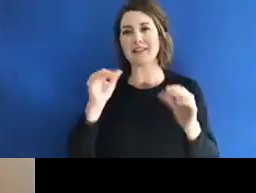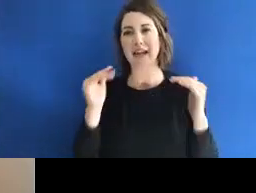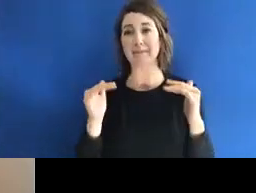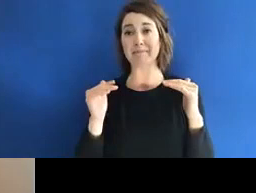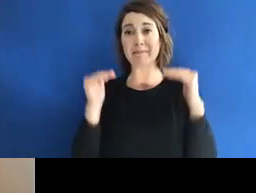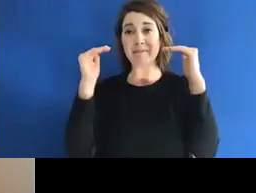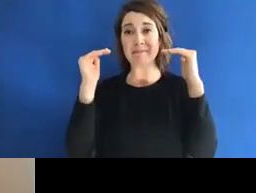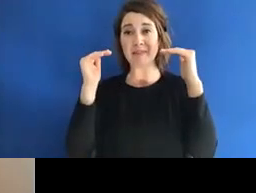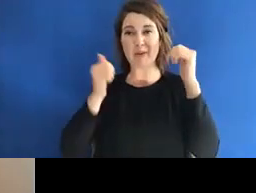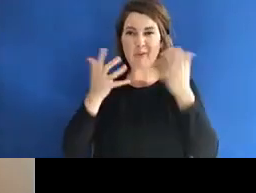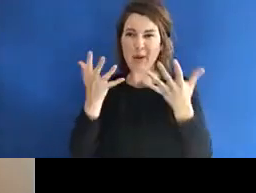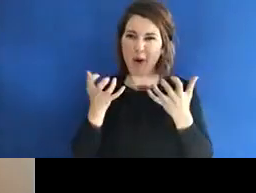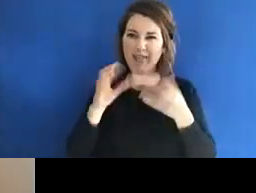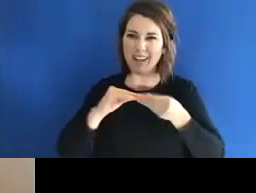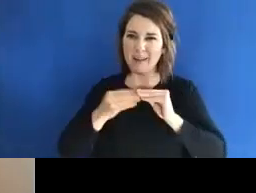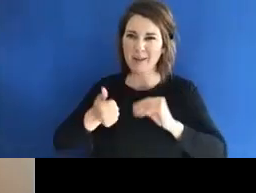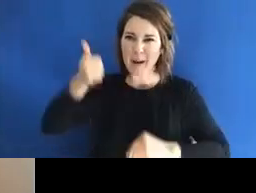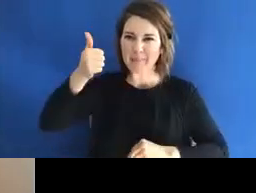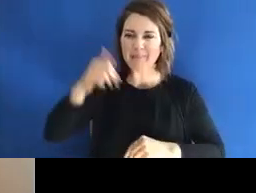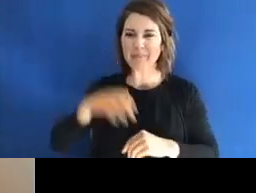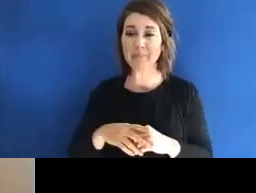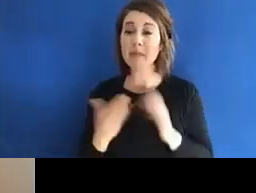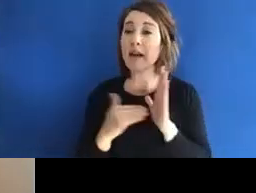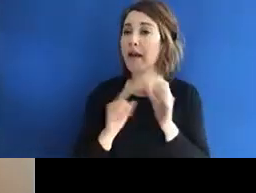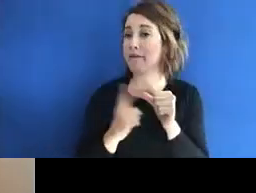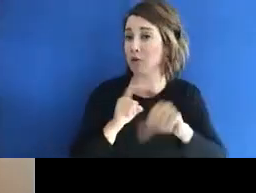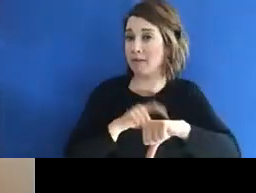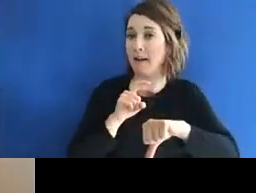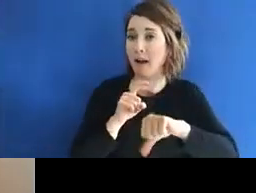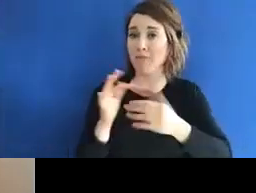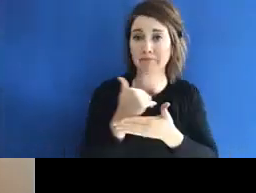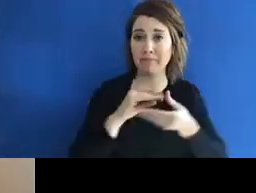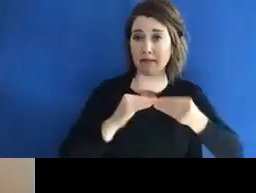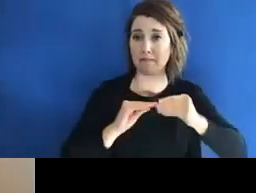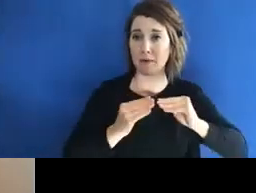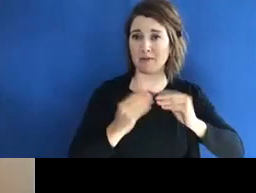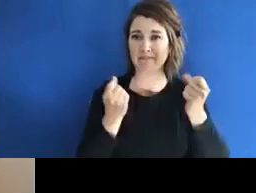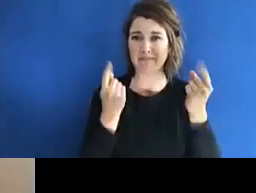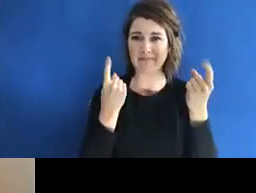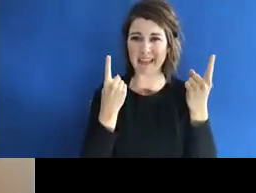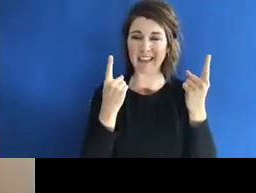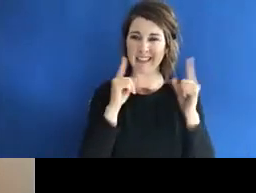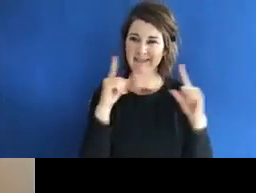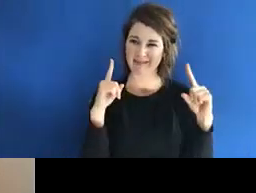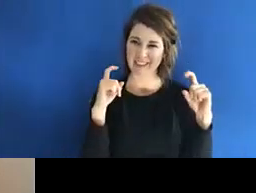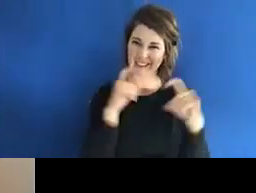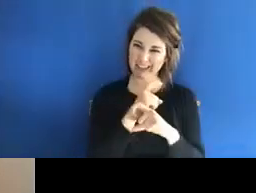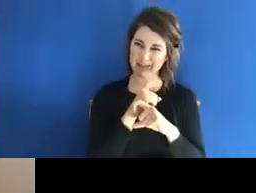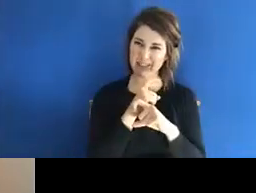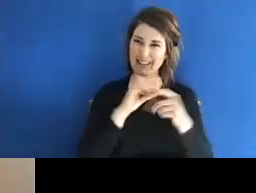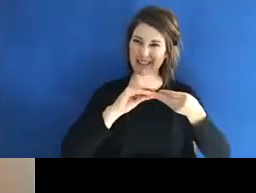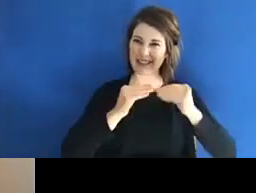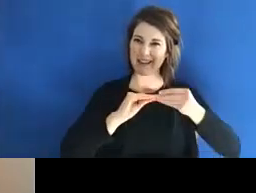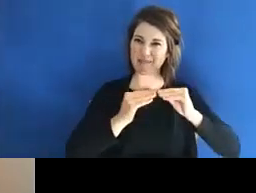rate. Again, it was the first time we collected it. It's a very complex measure, and we're looking forward to seeing